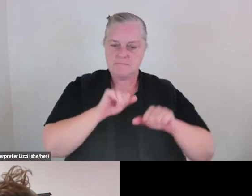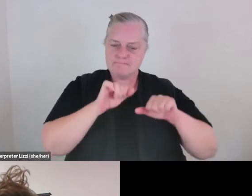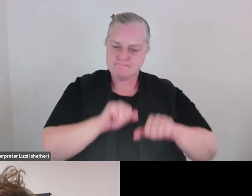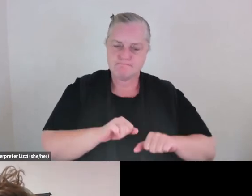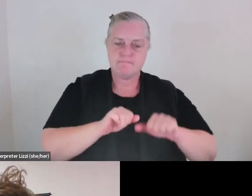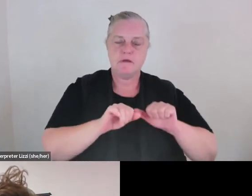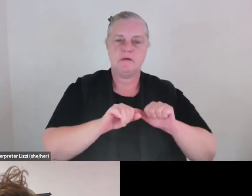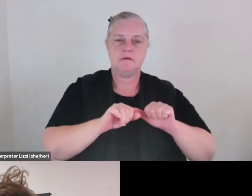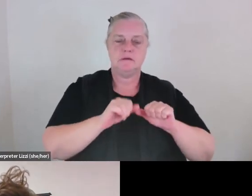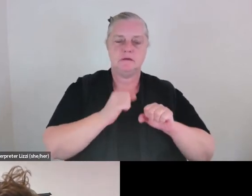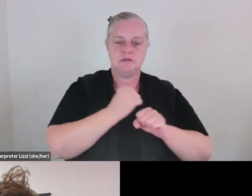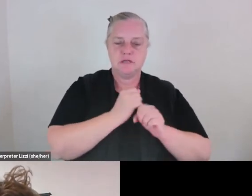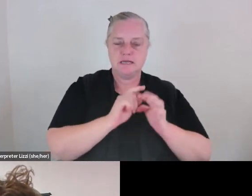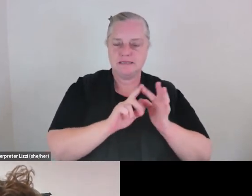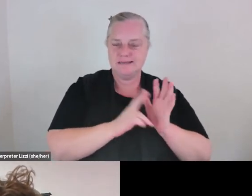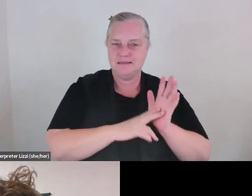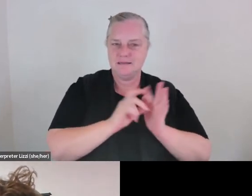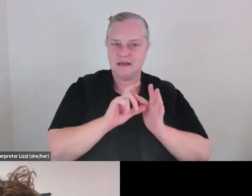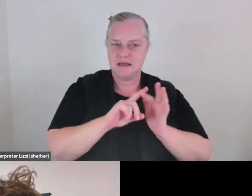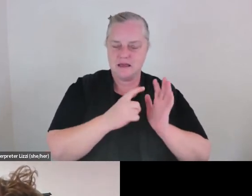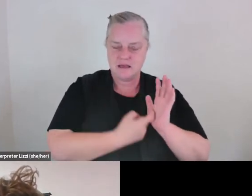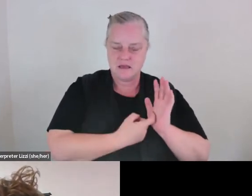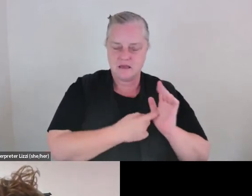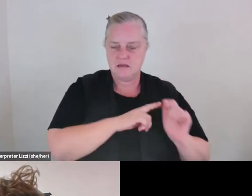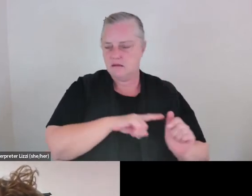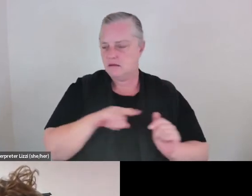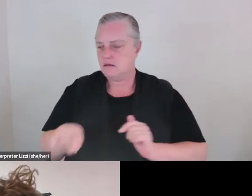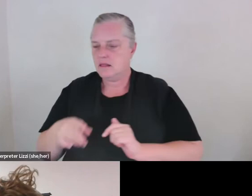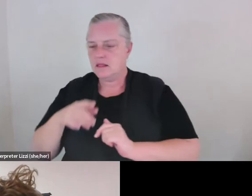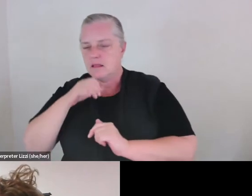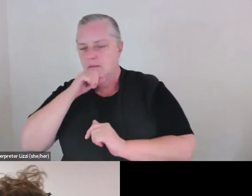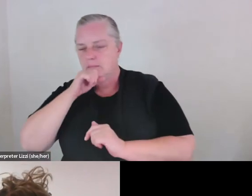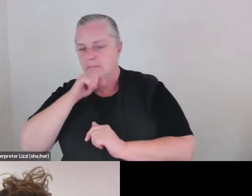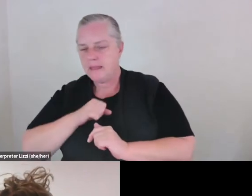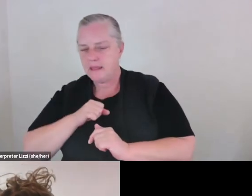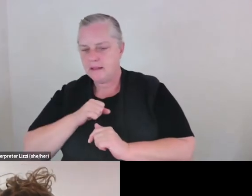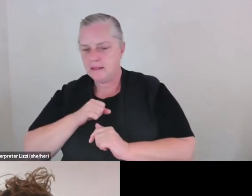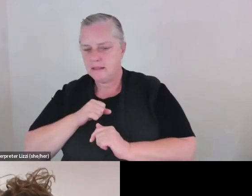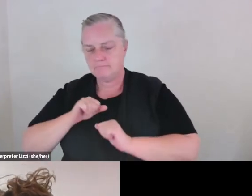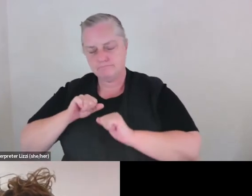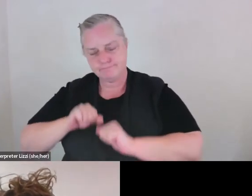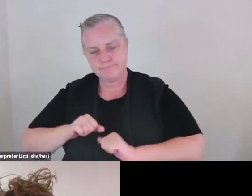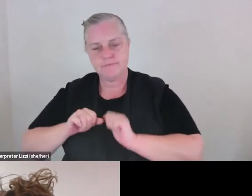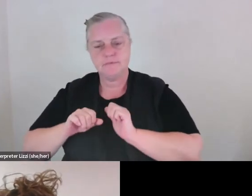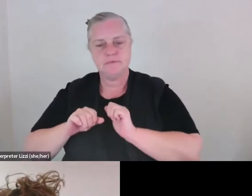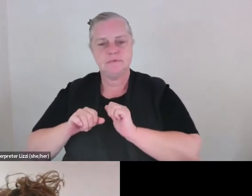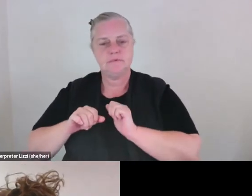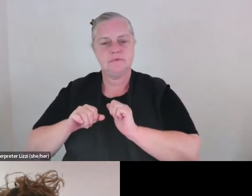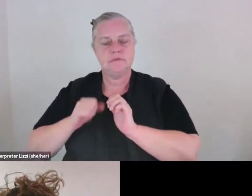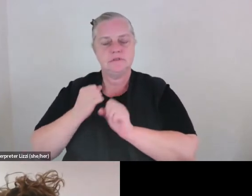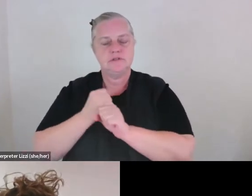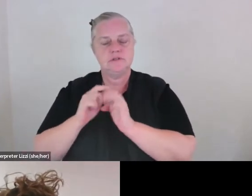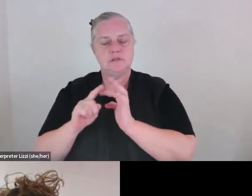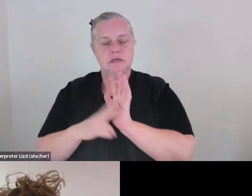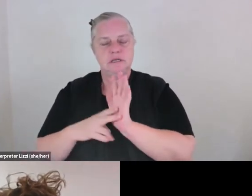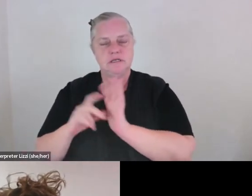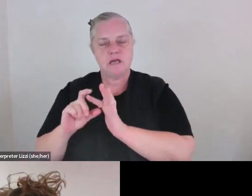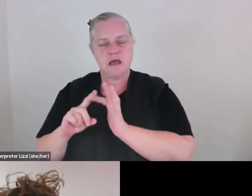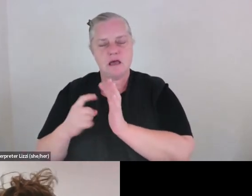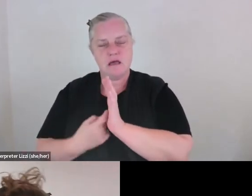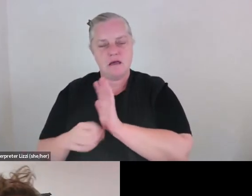to maybe men with trans experiences, for example. And I know this is a tricky question, but do you reckon